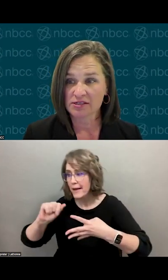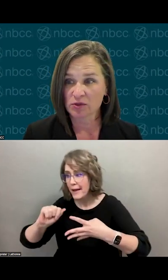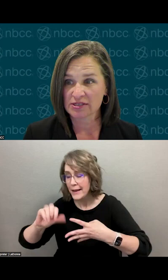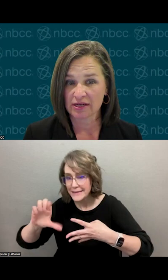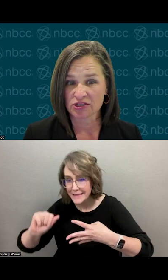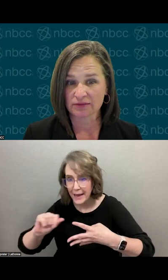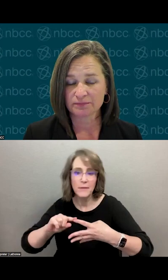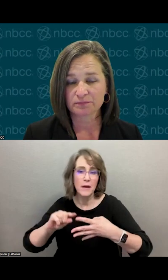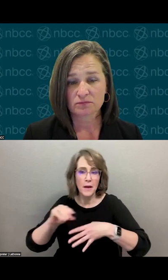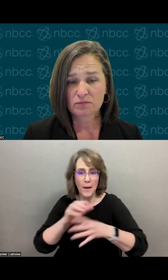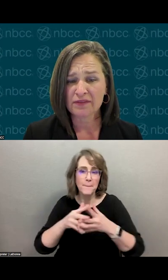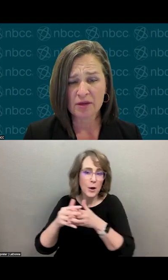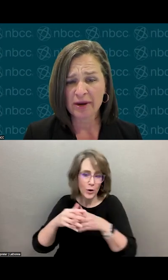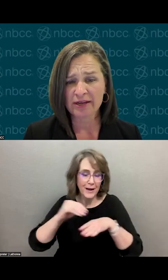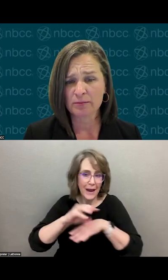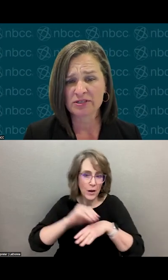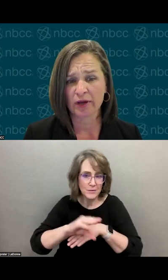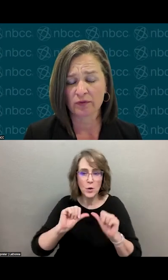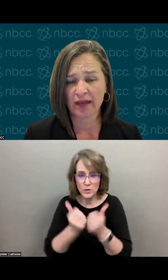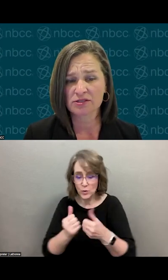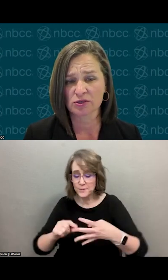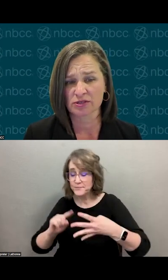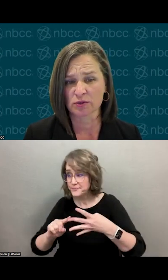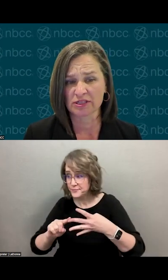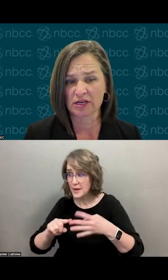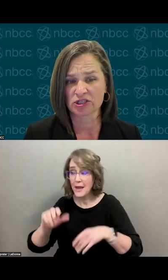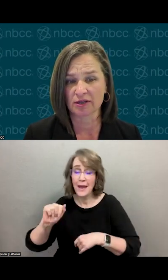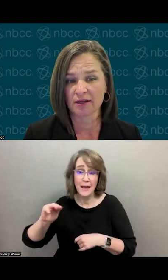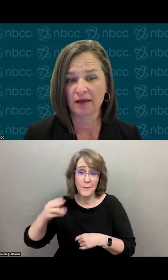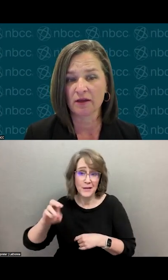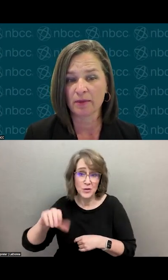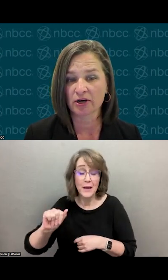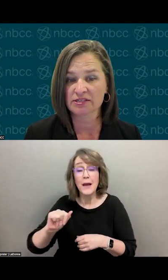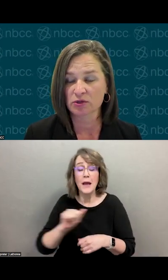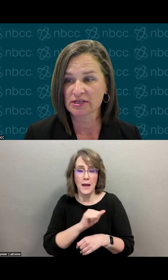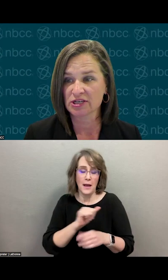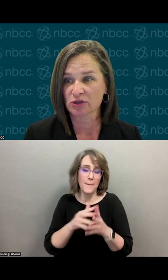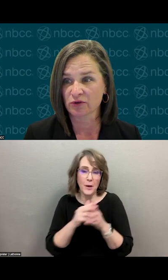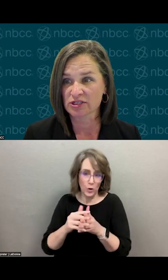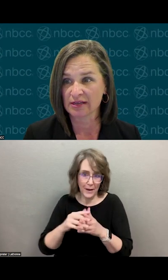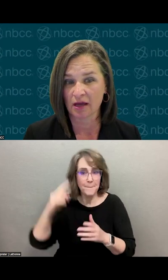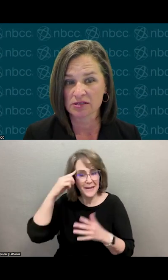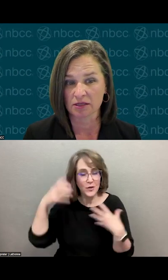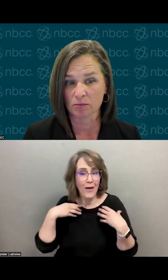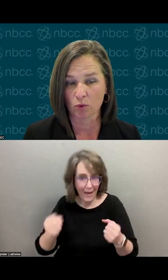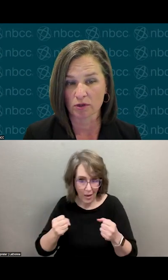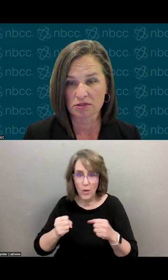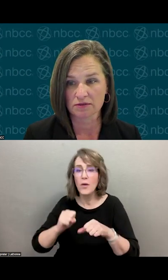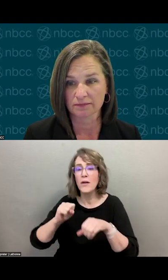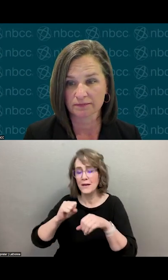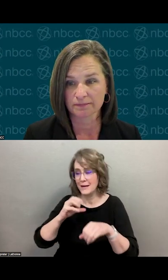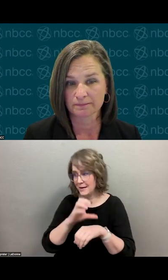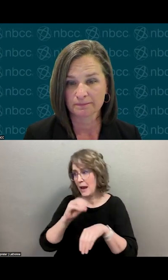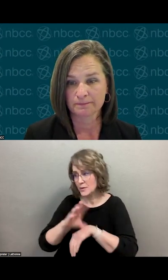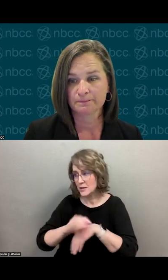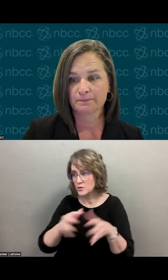Counseling Association, the American Mental Health Counselors Association, and the American Association for State Counseling Boards.